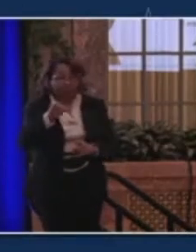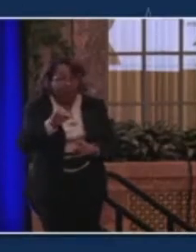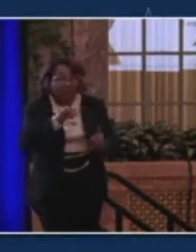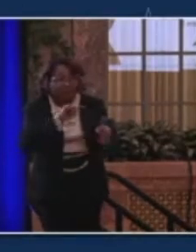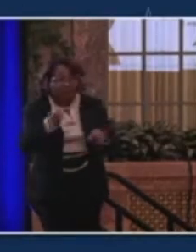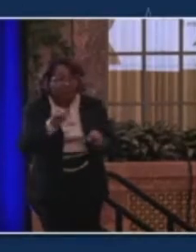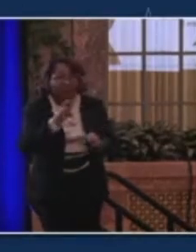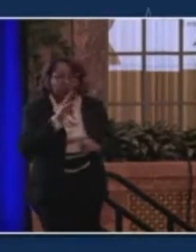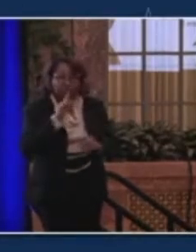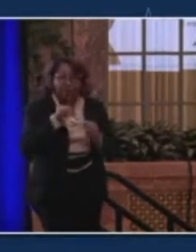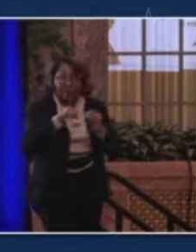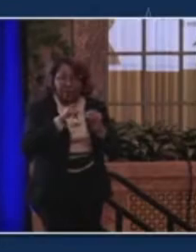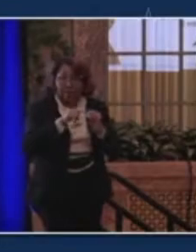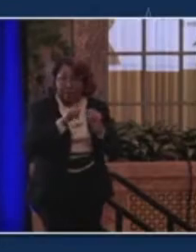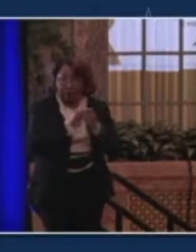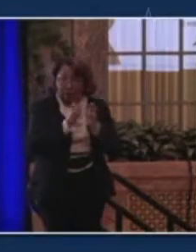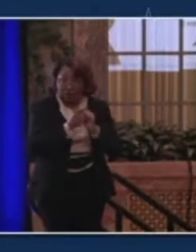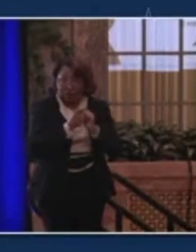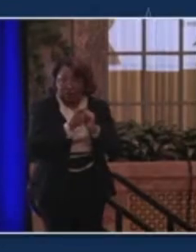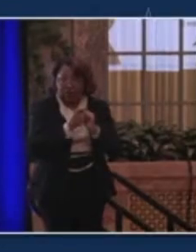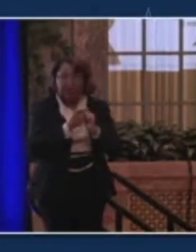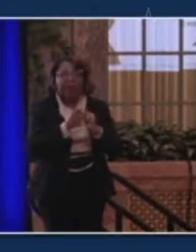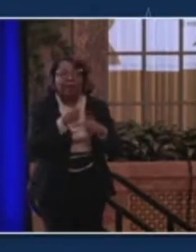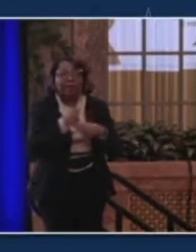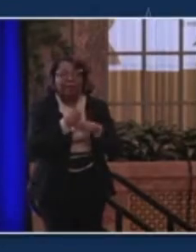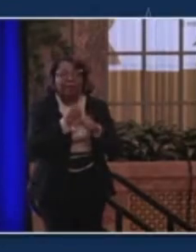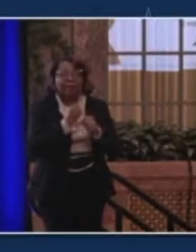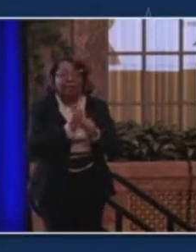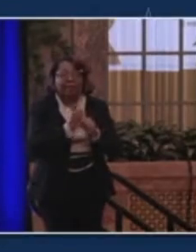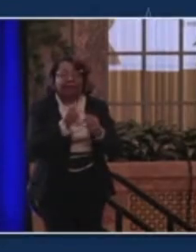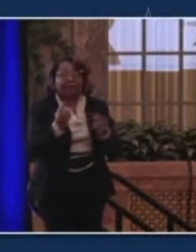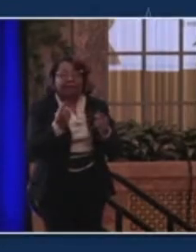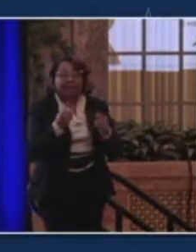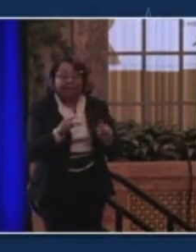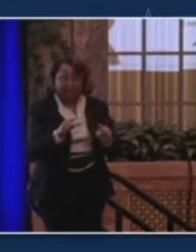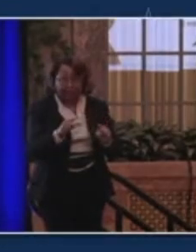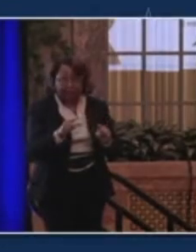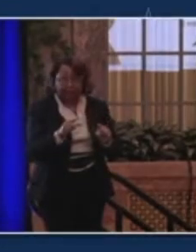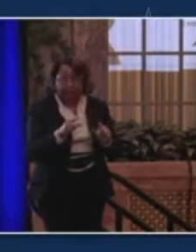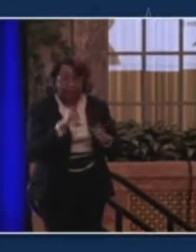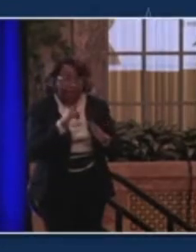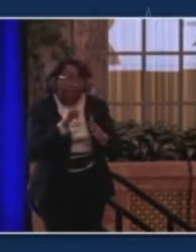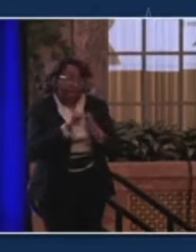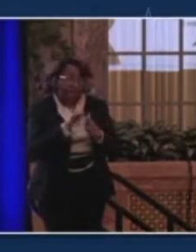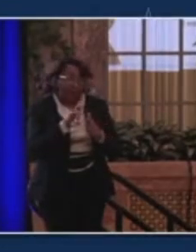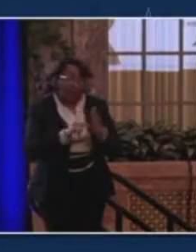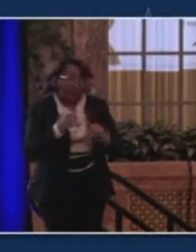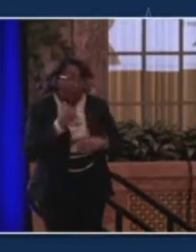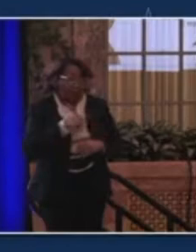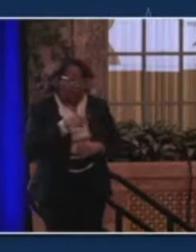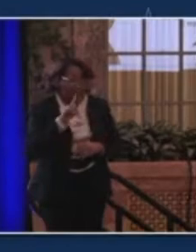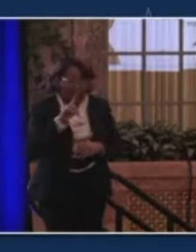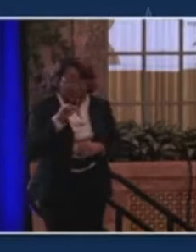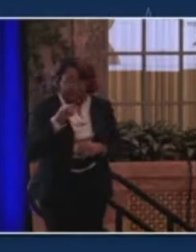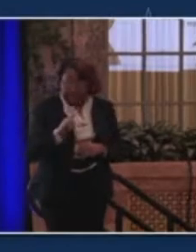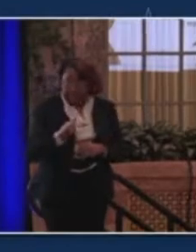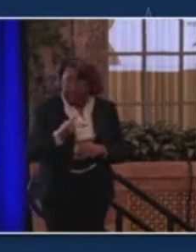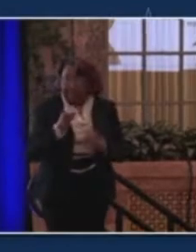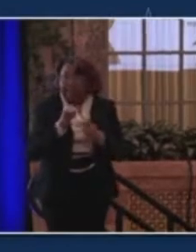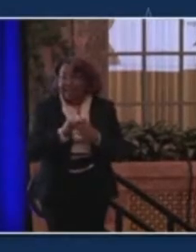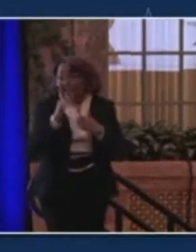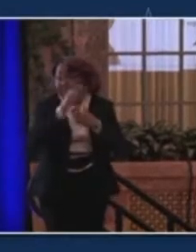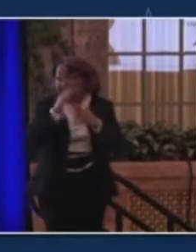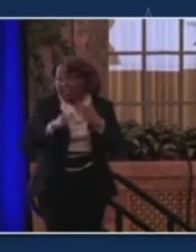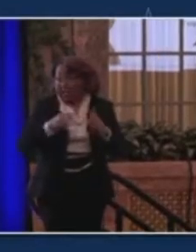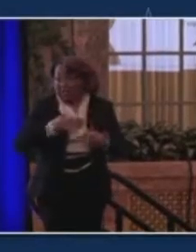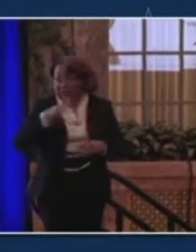you about changes, make them. And that's what we did. Now, that's the end of my speech in